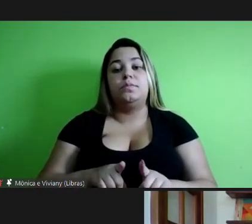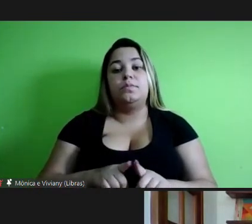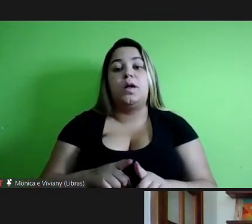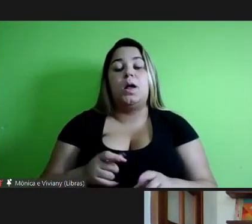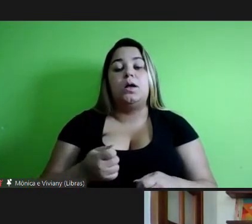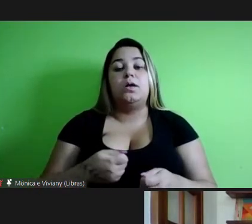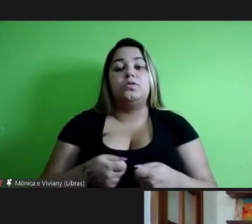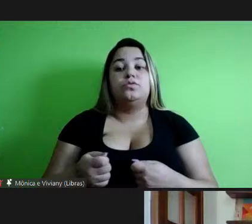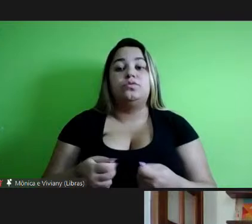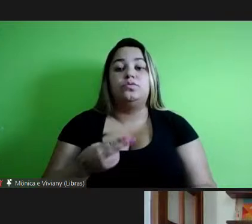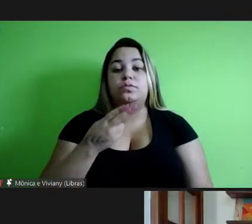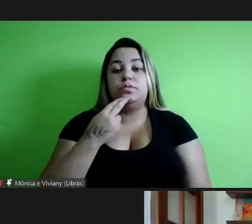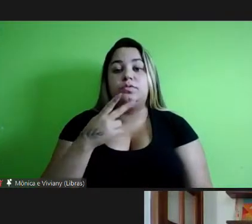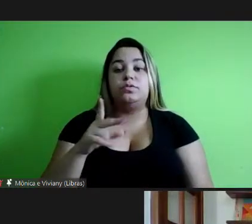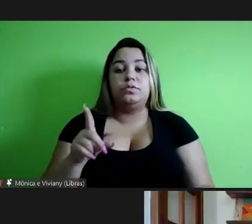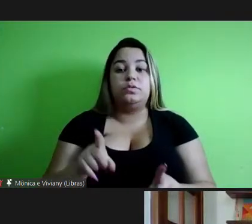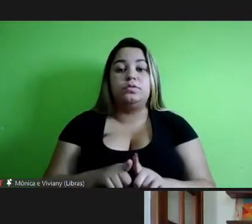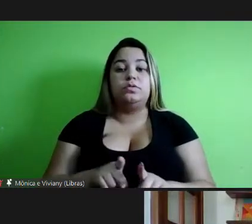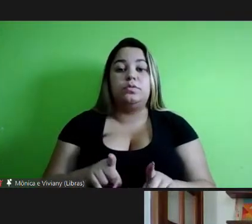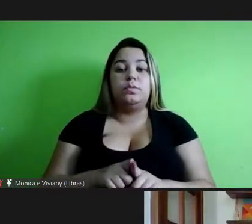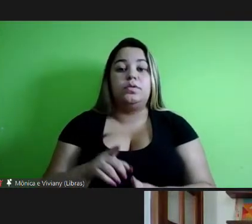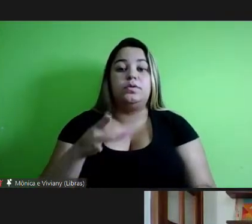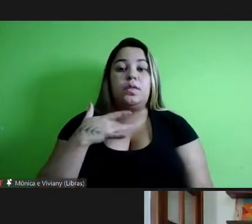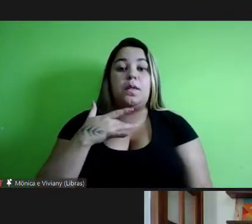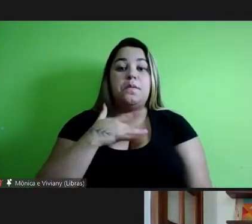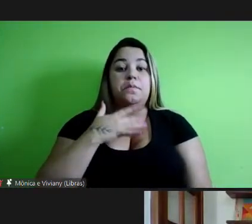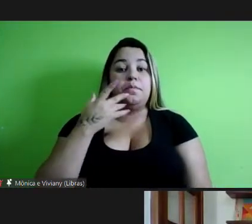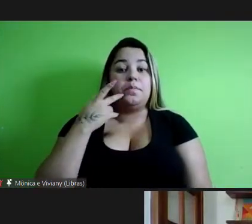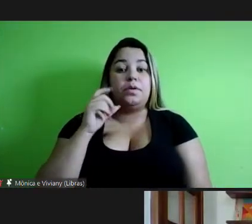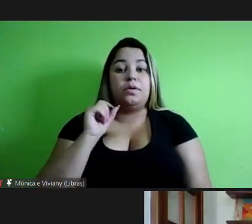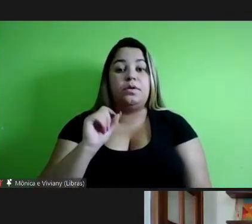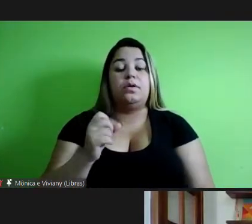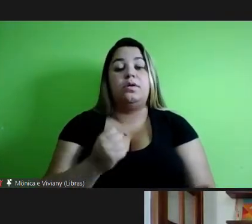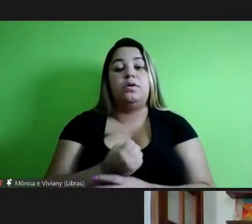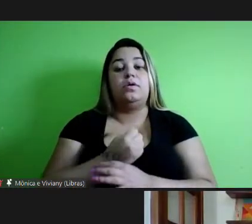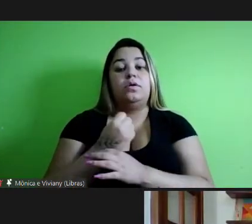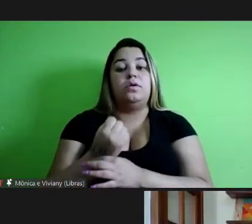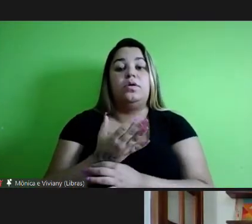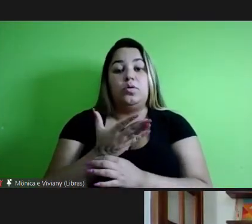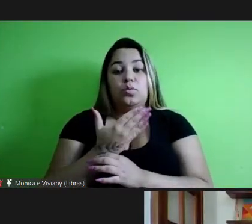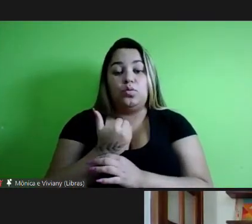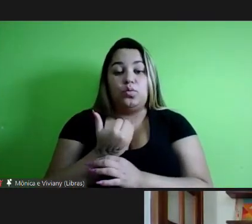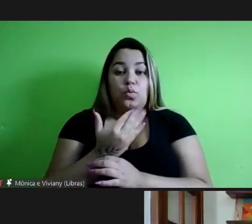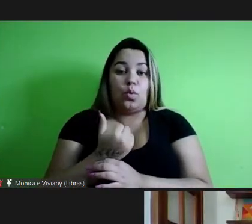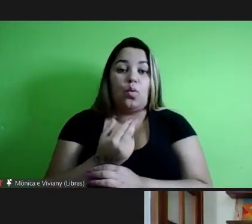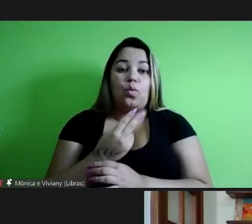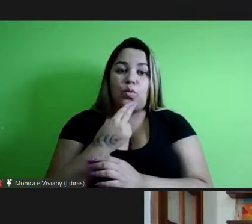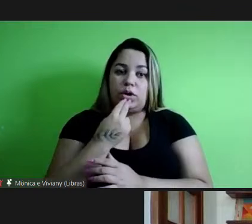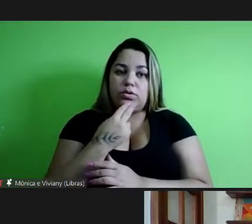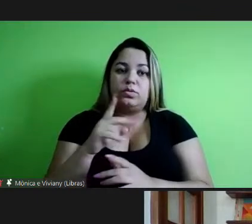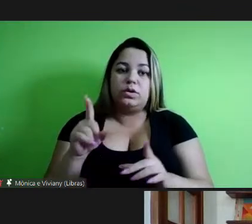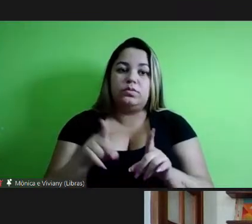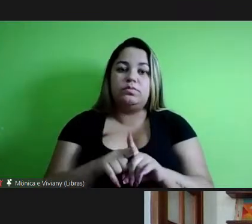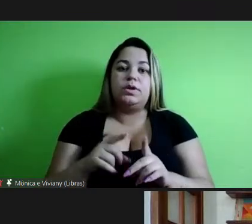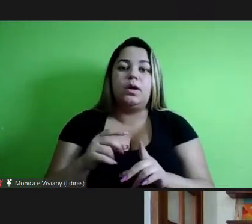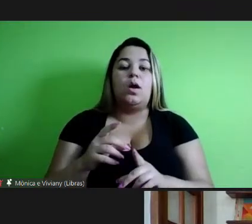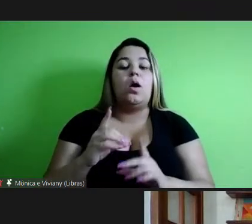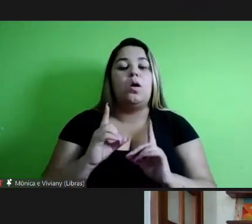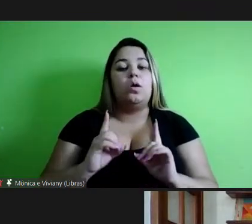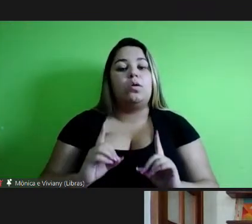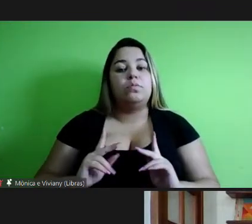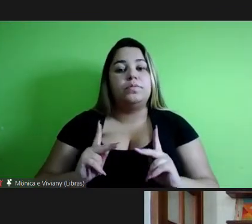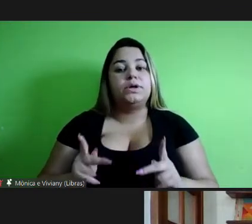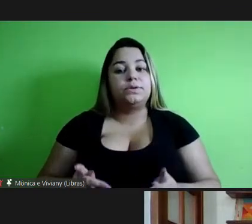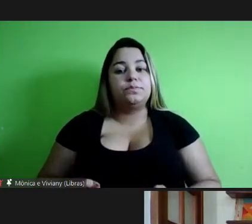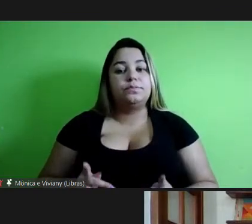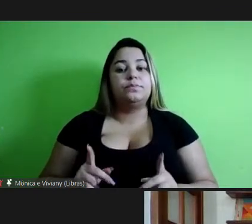talk about the role, the mediator role in the primary health care to guarantee food security and nutrition security and